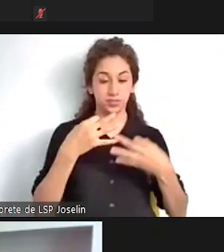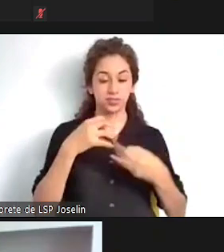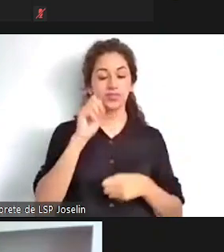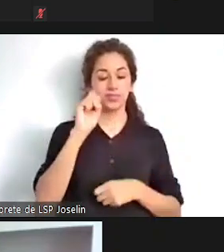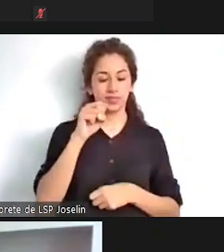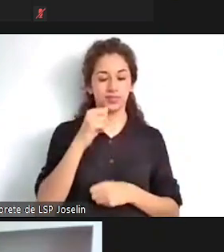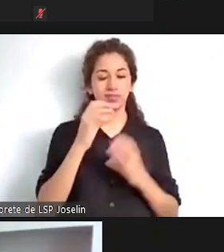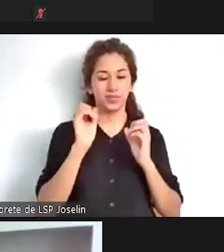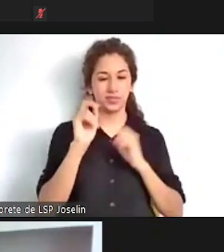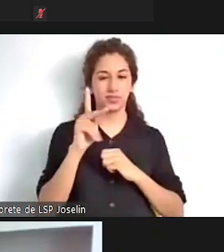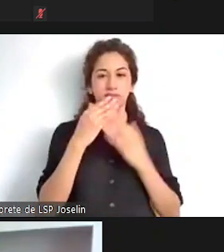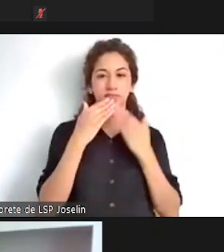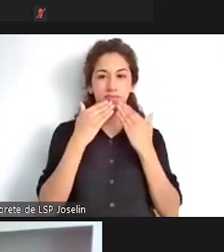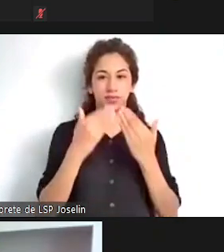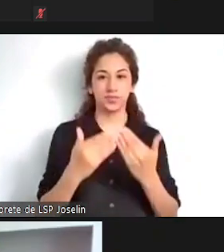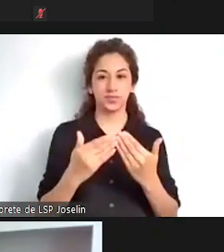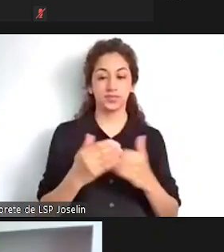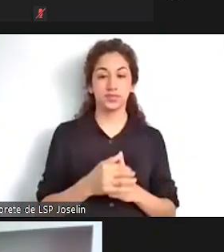gracias